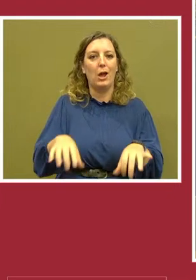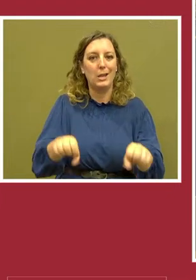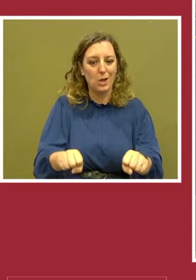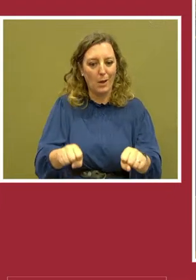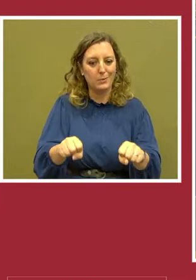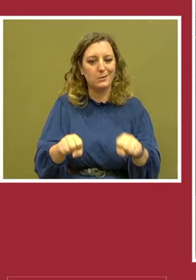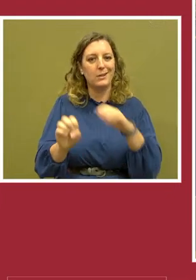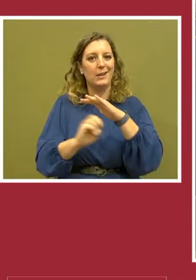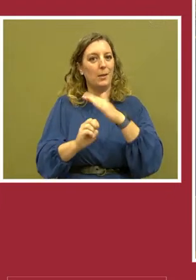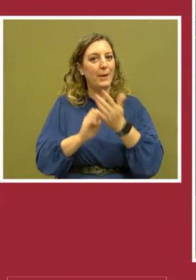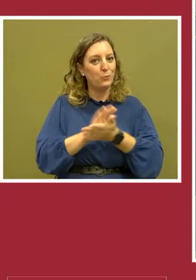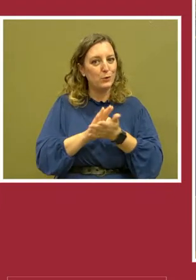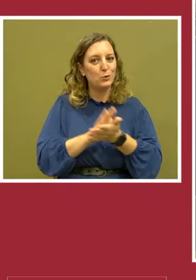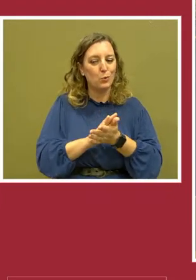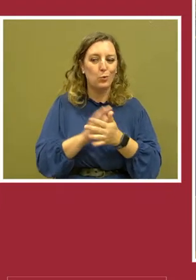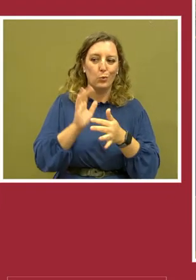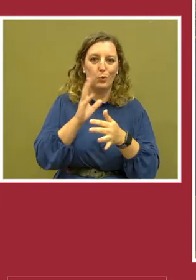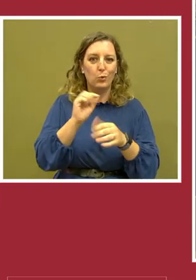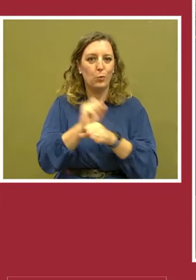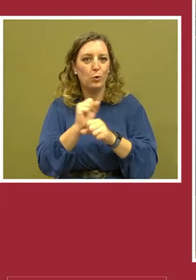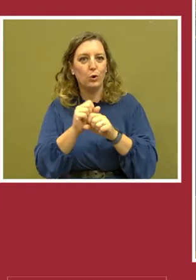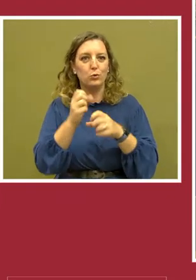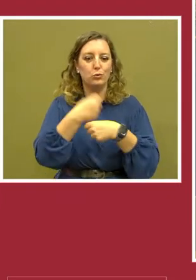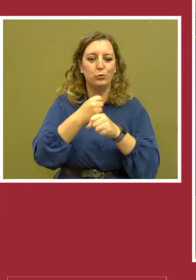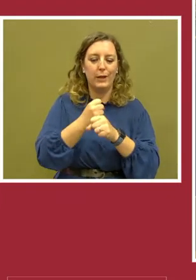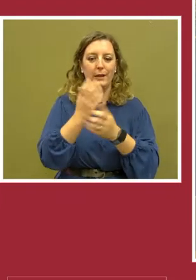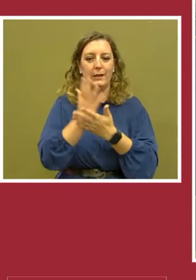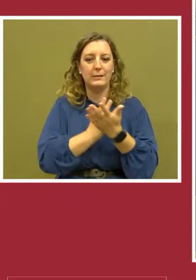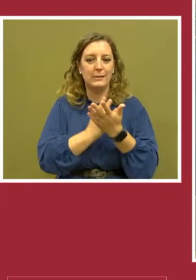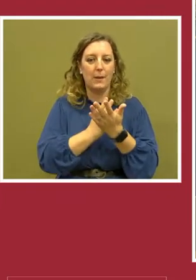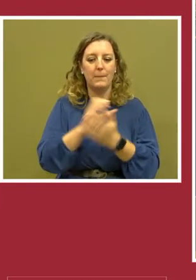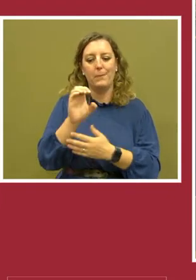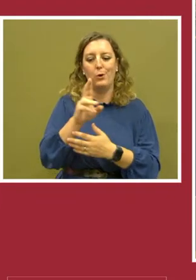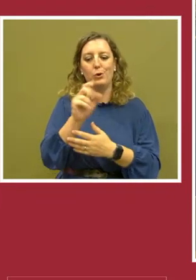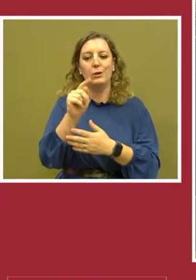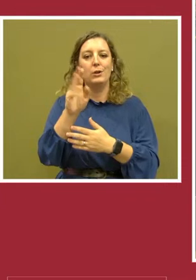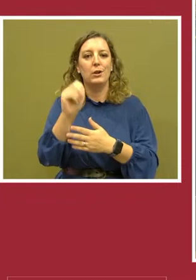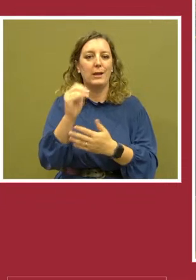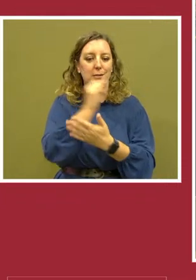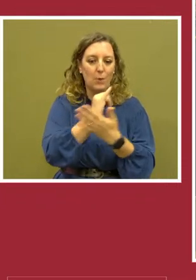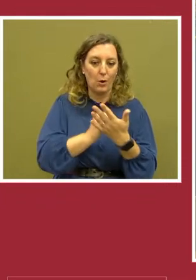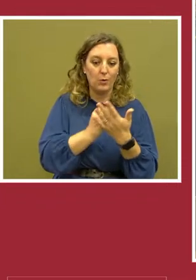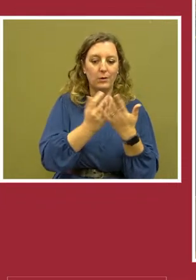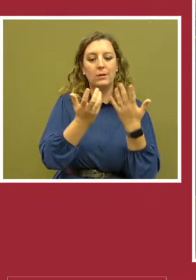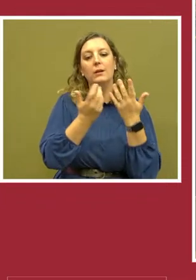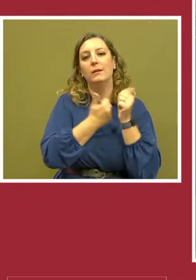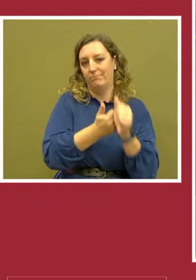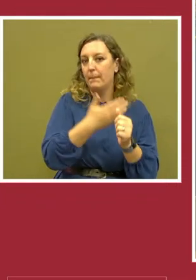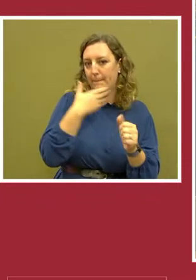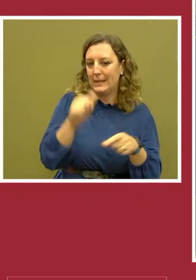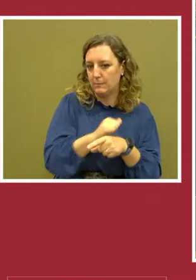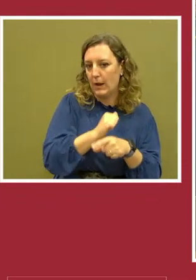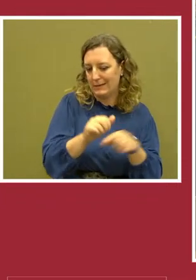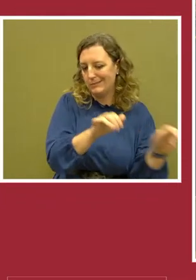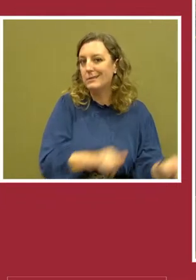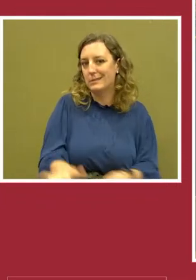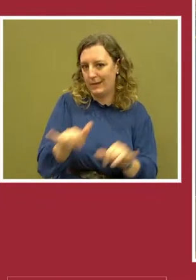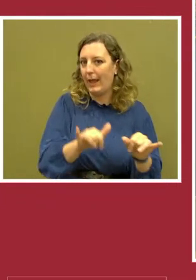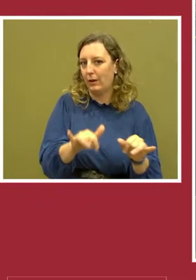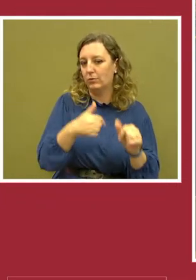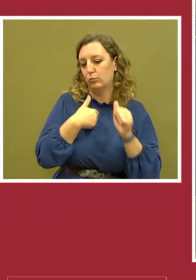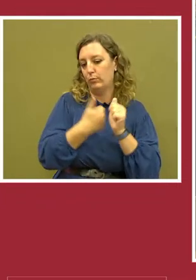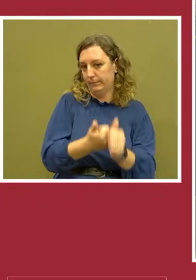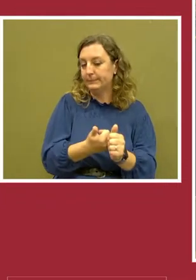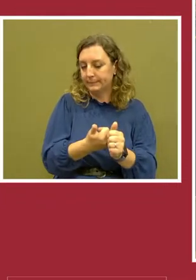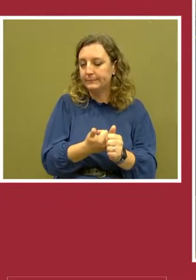of our elementary schools and work to create some custom artwork in accordance with best practices and standards that we could comply